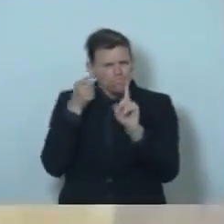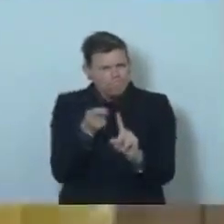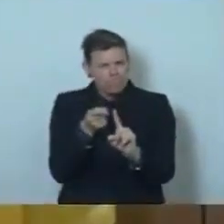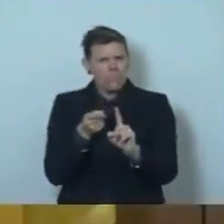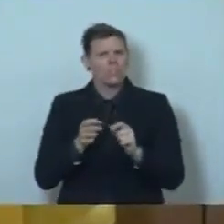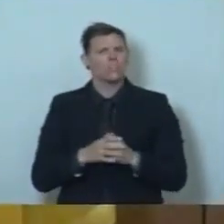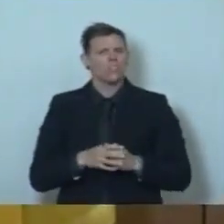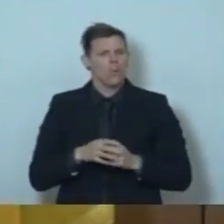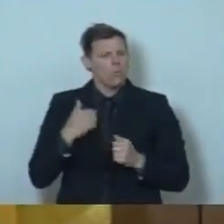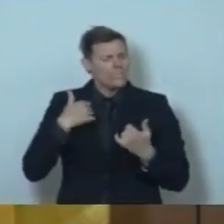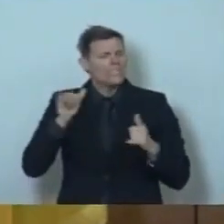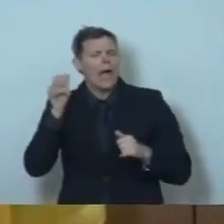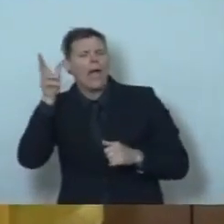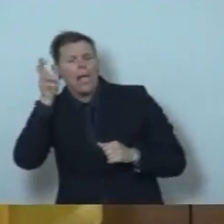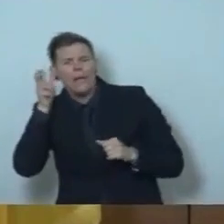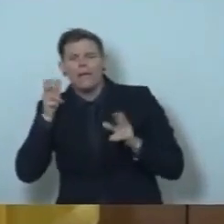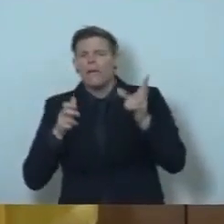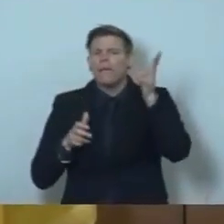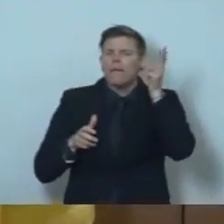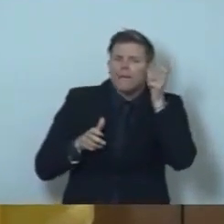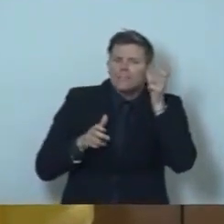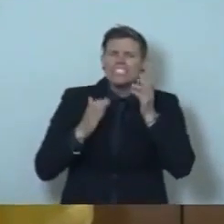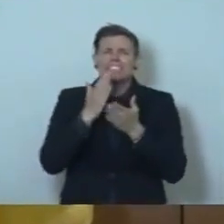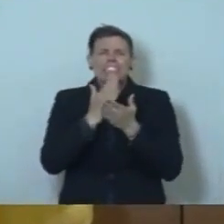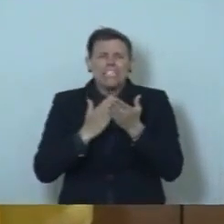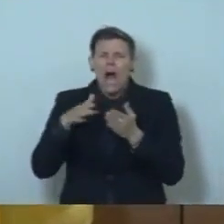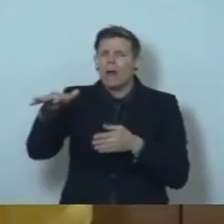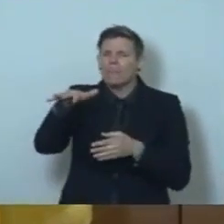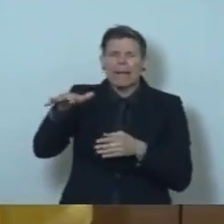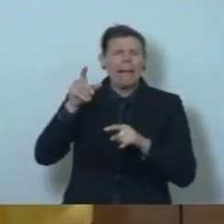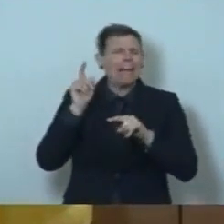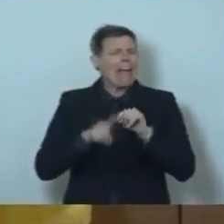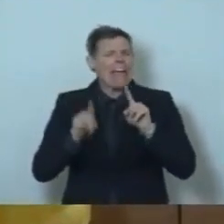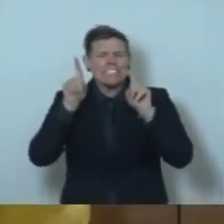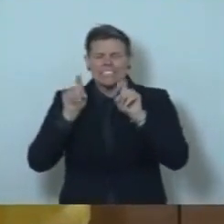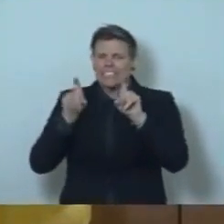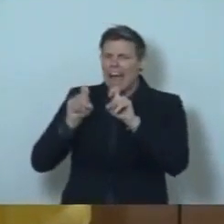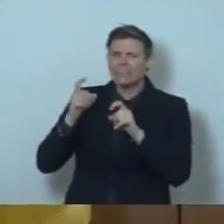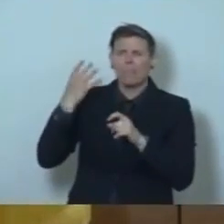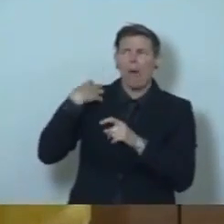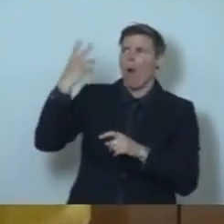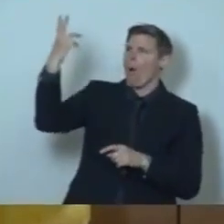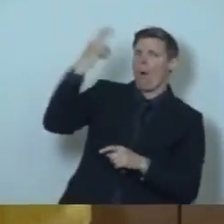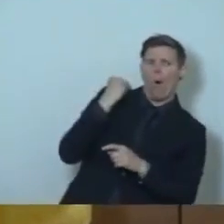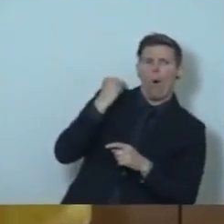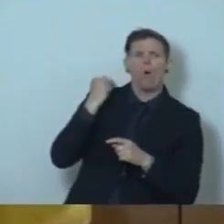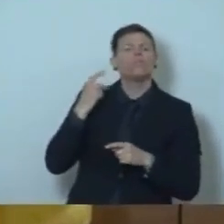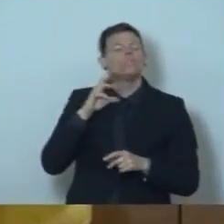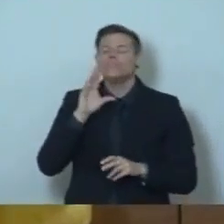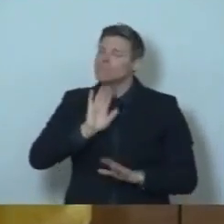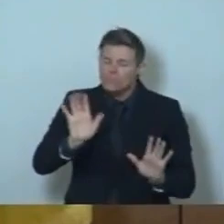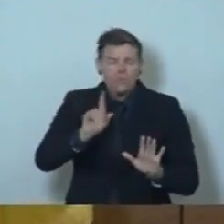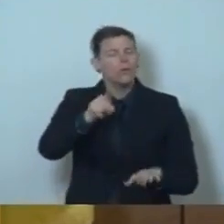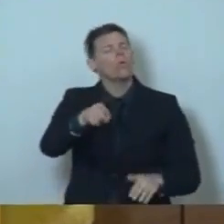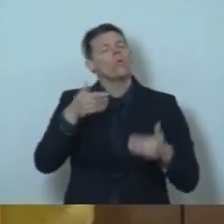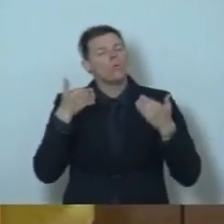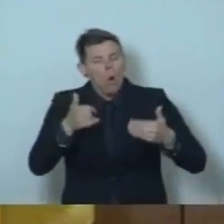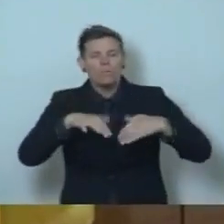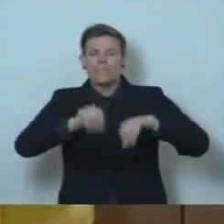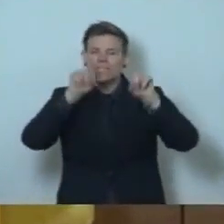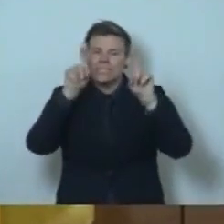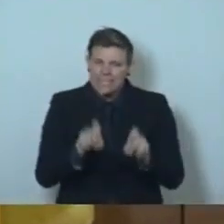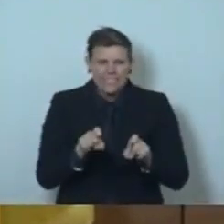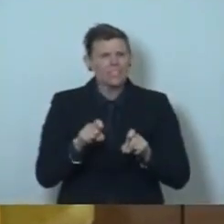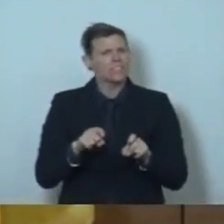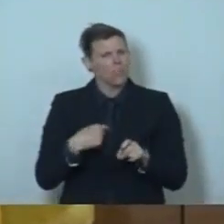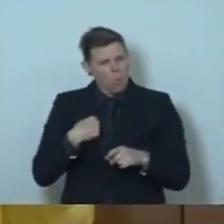hearing from some individuals that they can't get tested, that their employers are saying they can't. You can get tested. We're really working hard. We're going